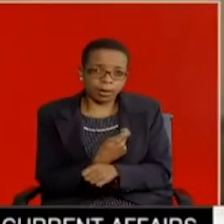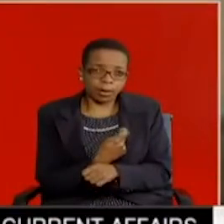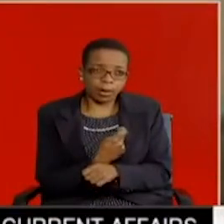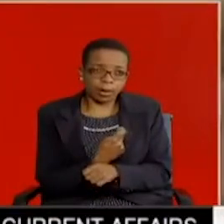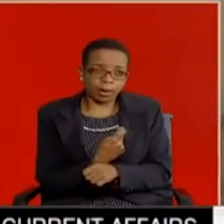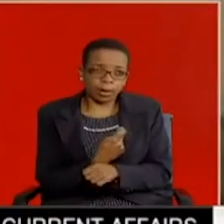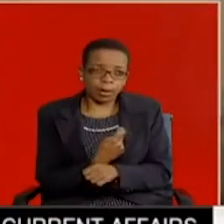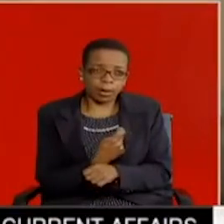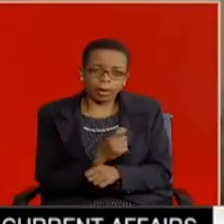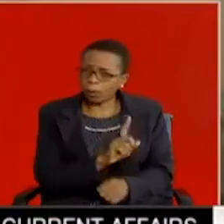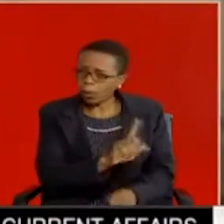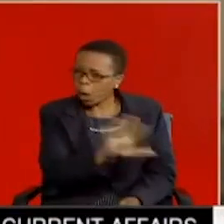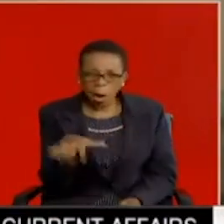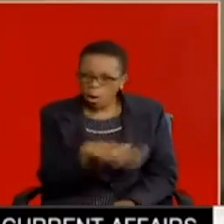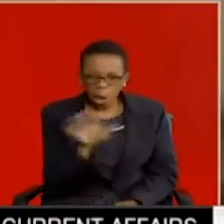it's not everyone